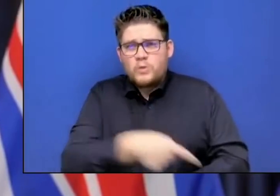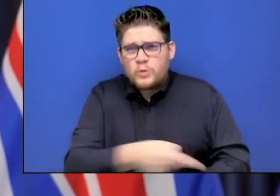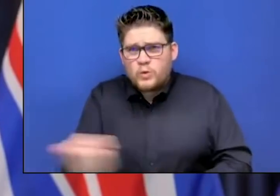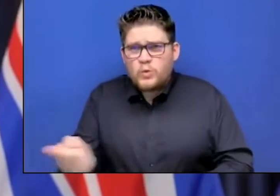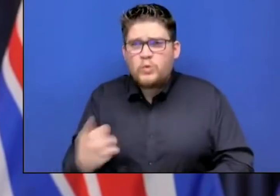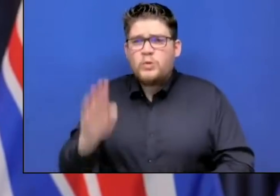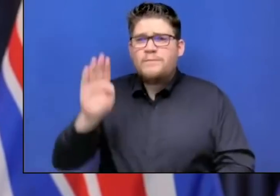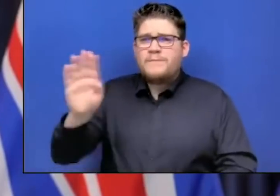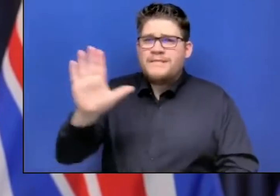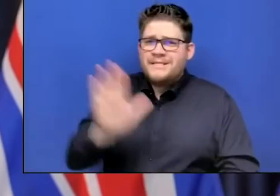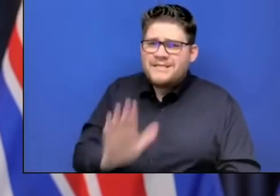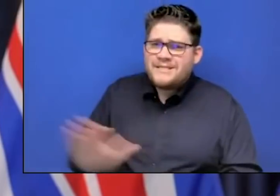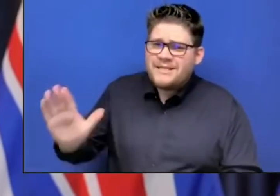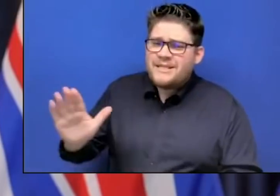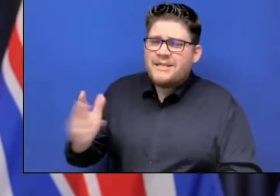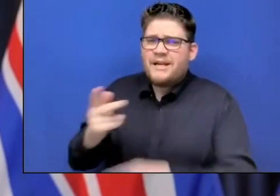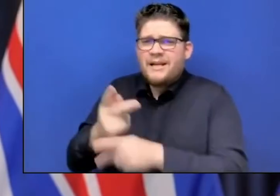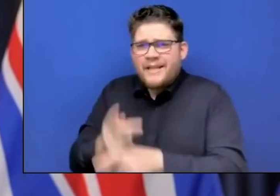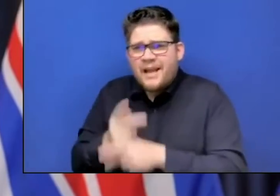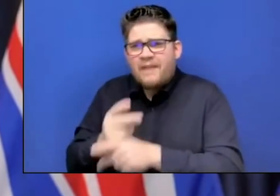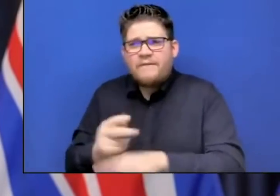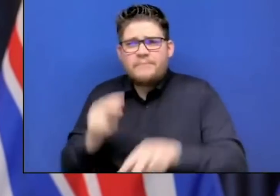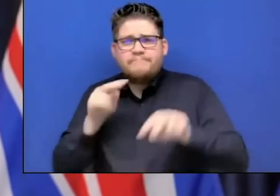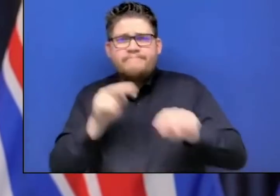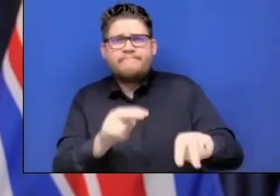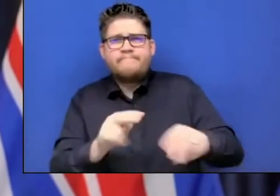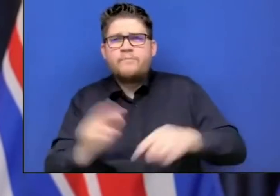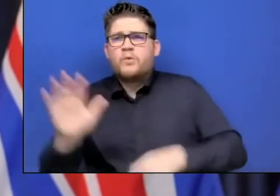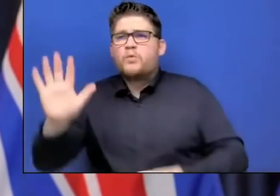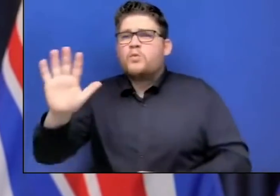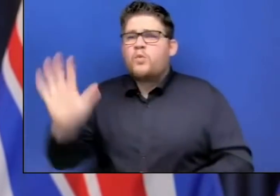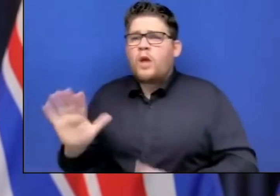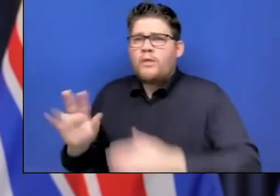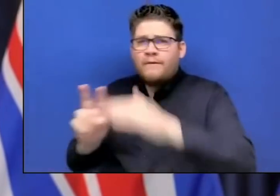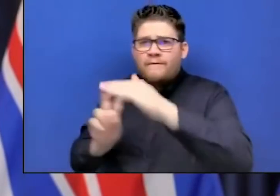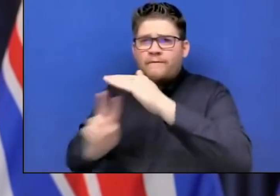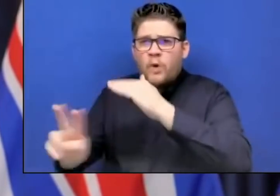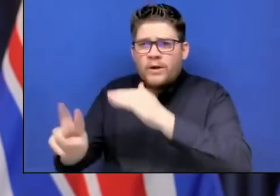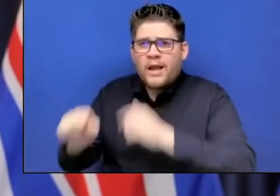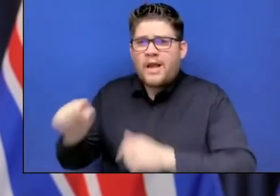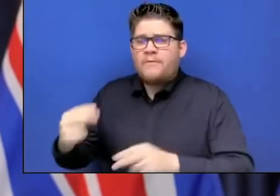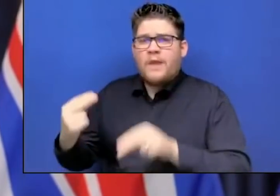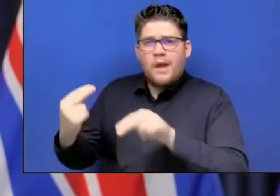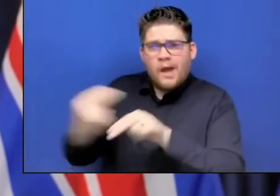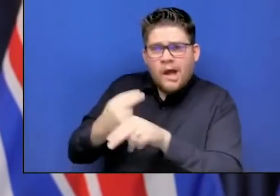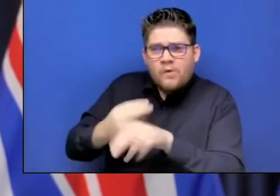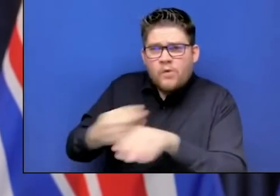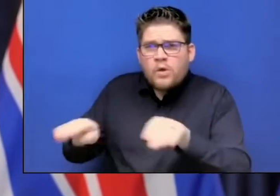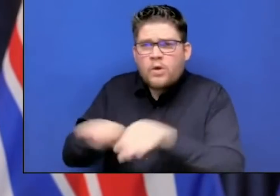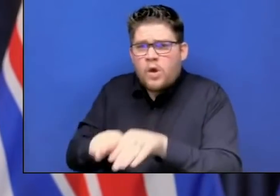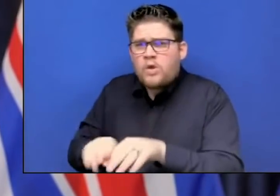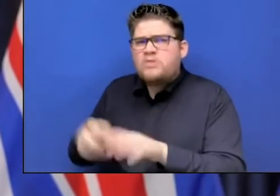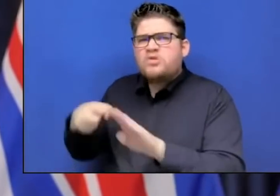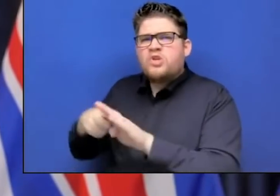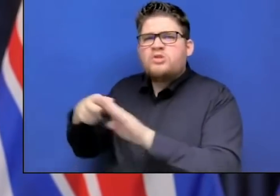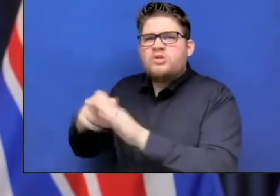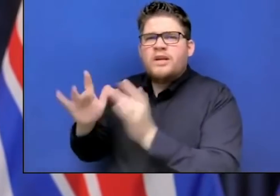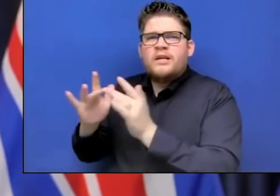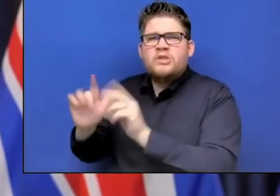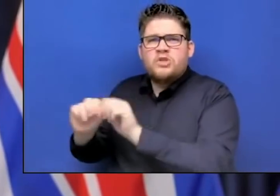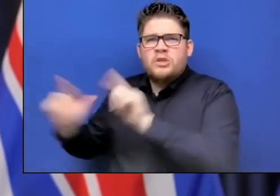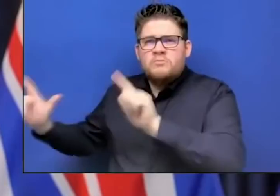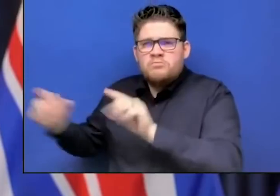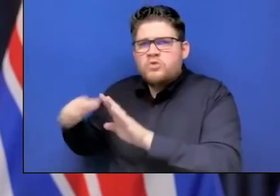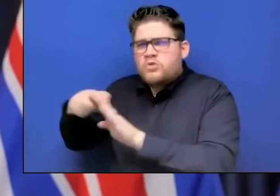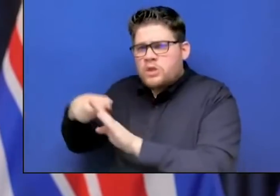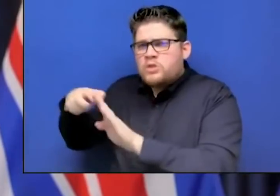weather forecasts and road closures. In addition to the areas of concern in southwestern BC, we're also putting